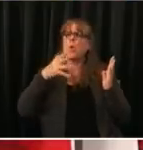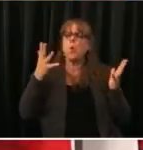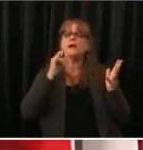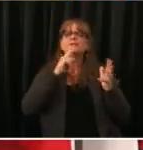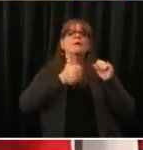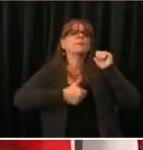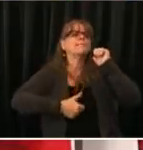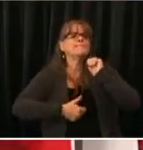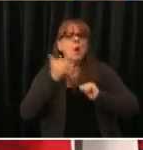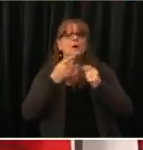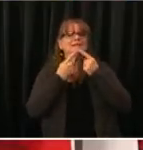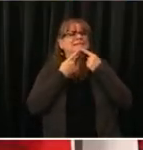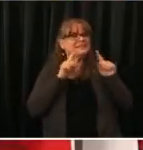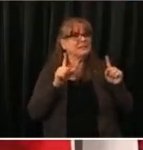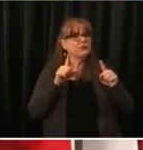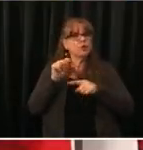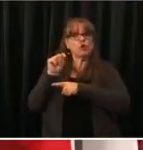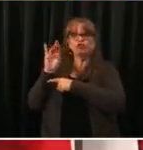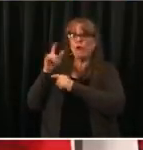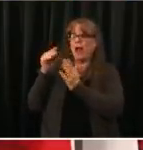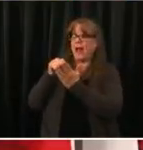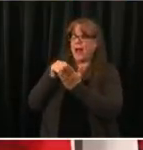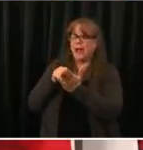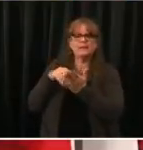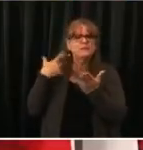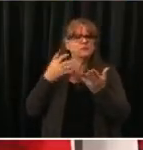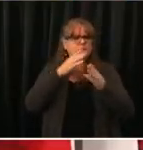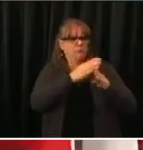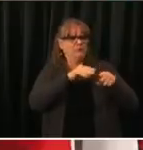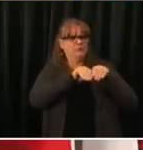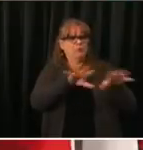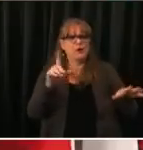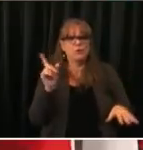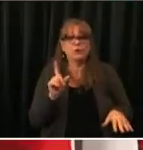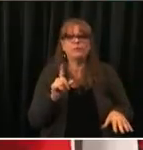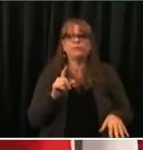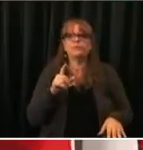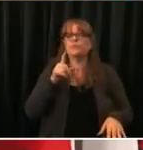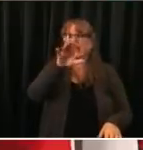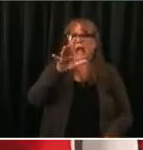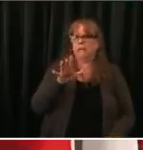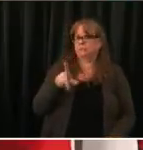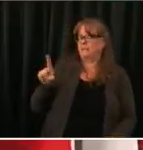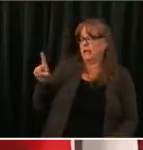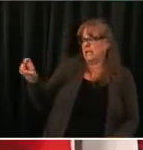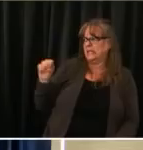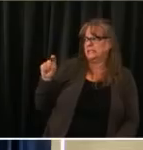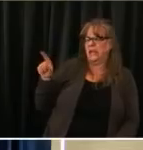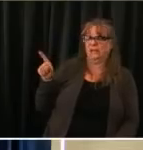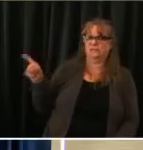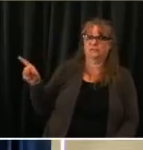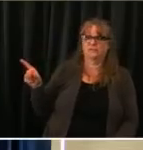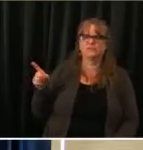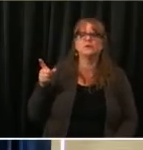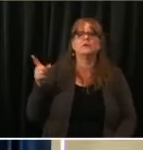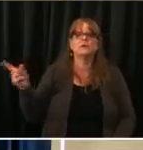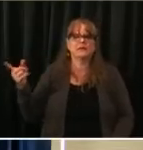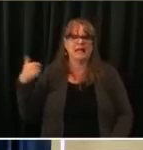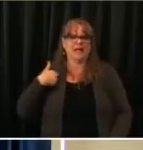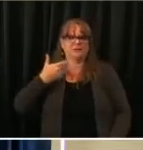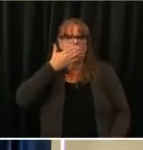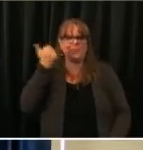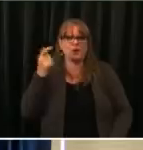Yeah, and we'll be happy to have, I'll have Scott address that, but I think the best person, Dave, is Dr. Rachel Herlihy, and we can schedule